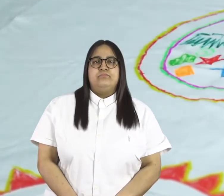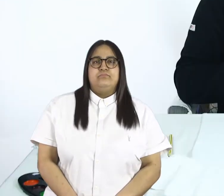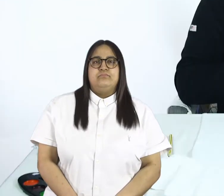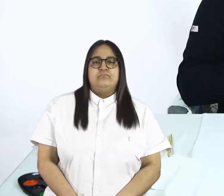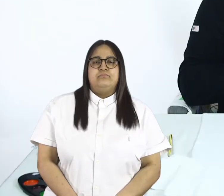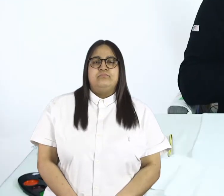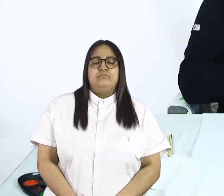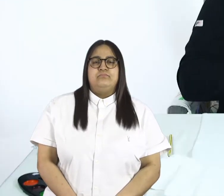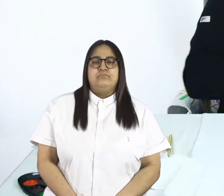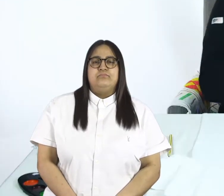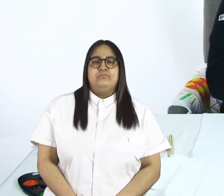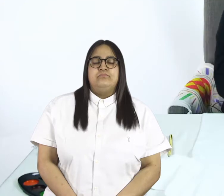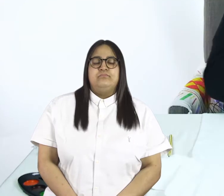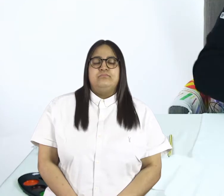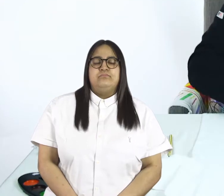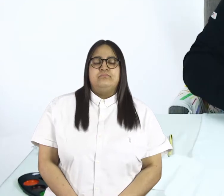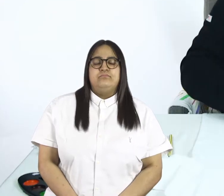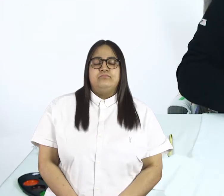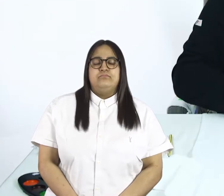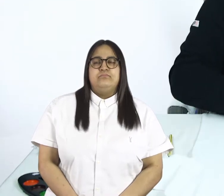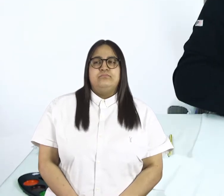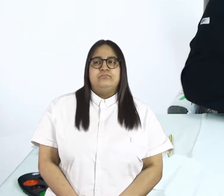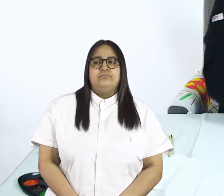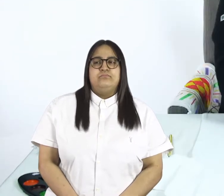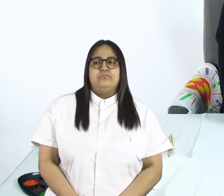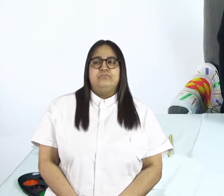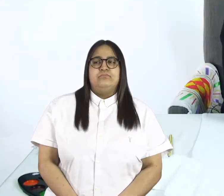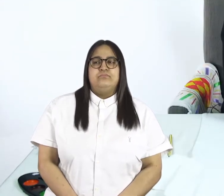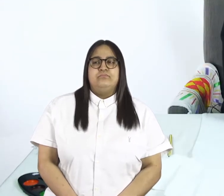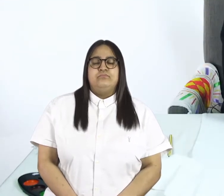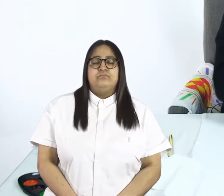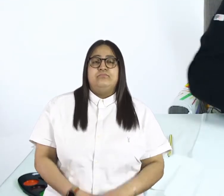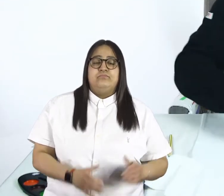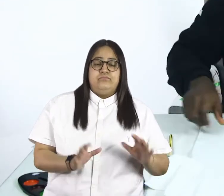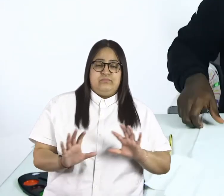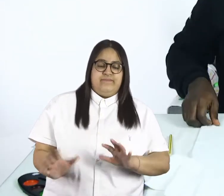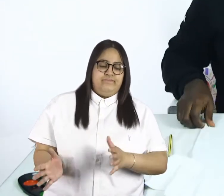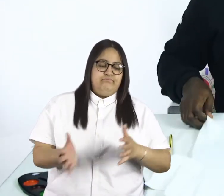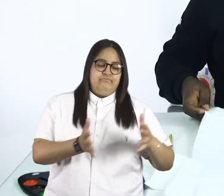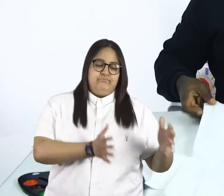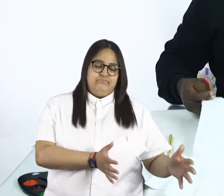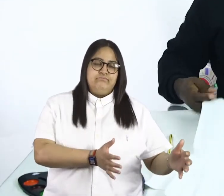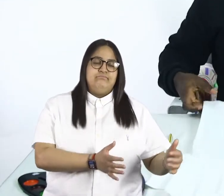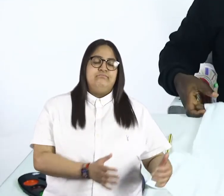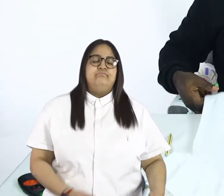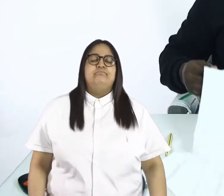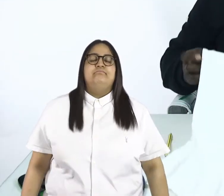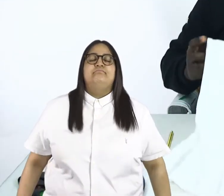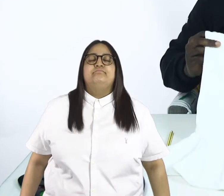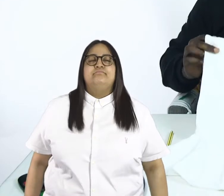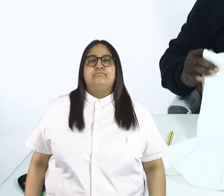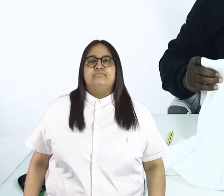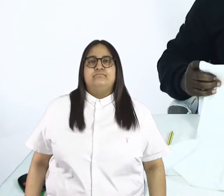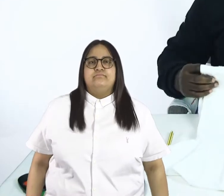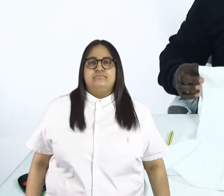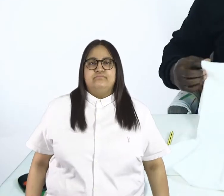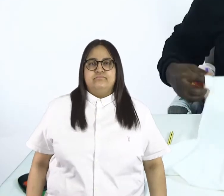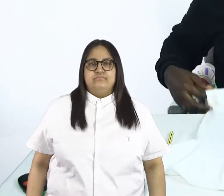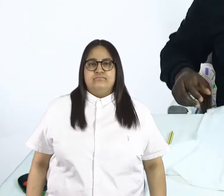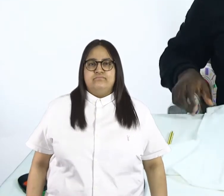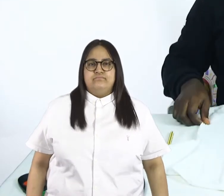And so forth. All right, moving on from there, we're going to bring